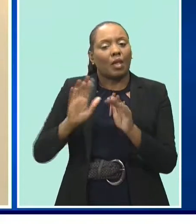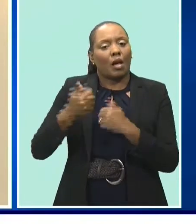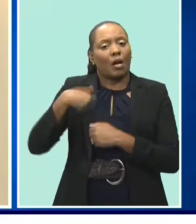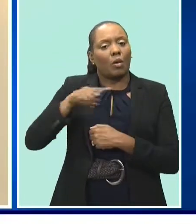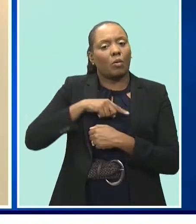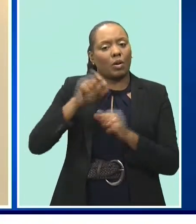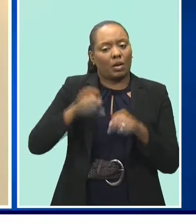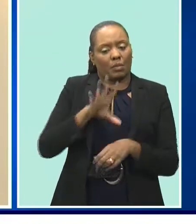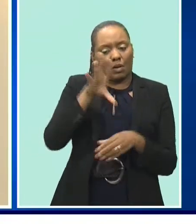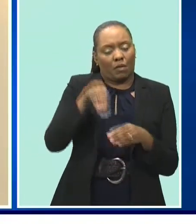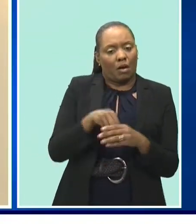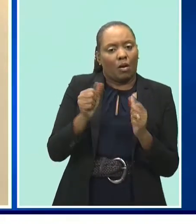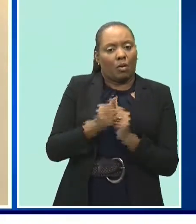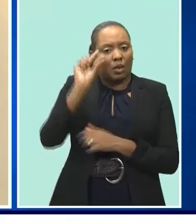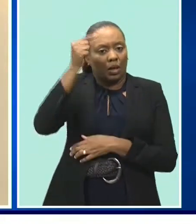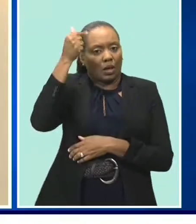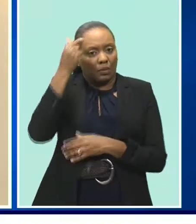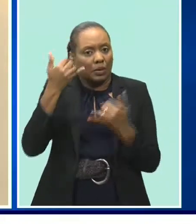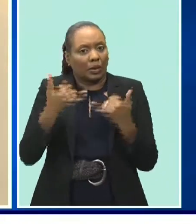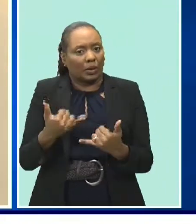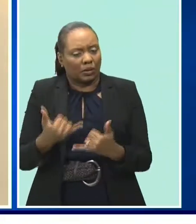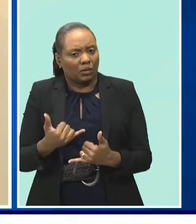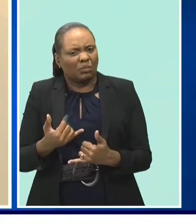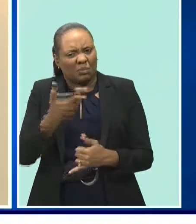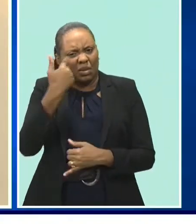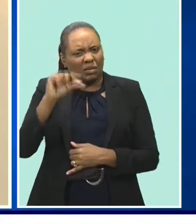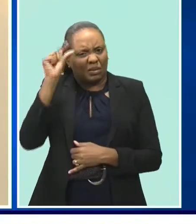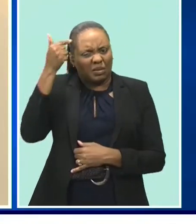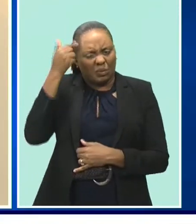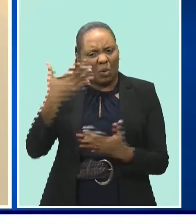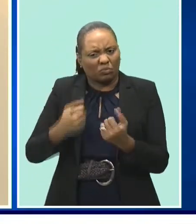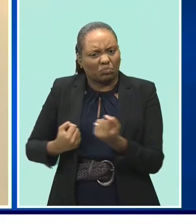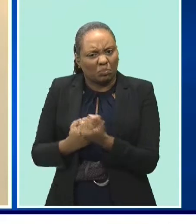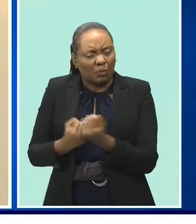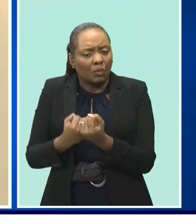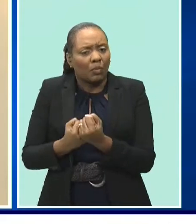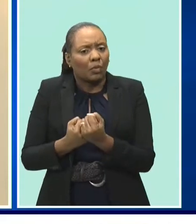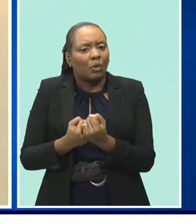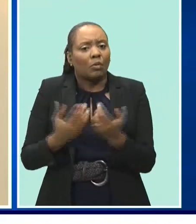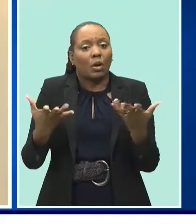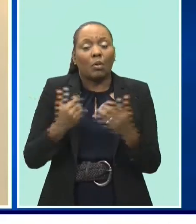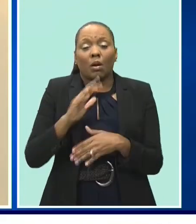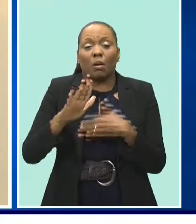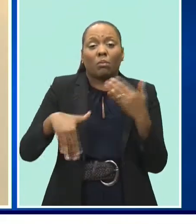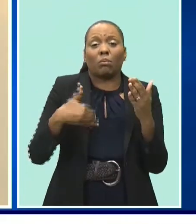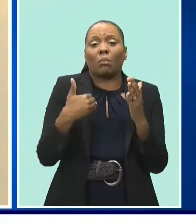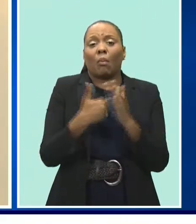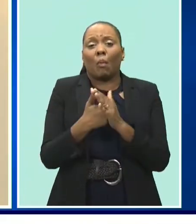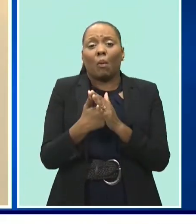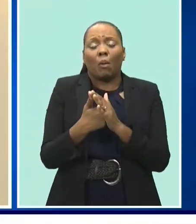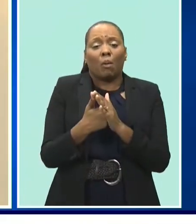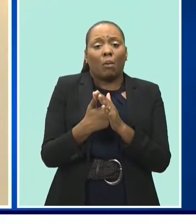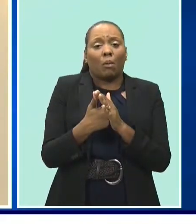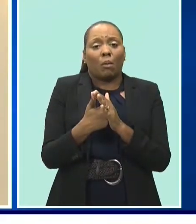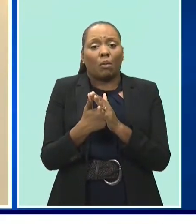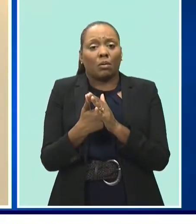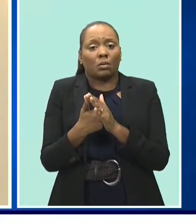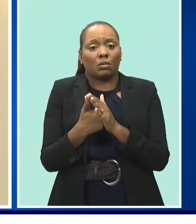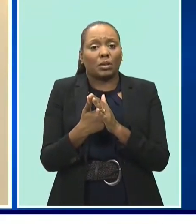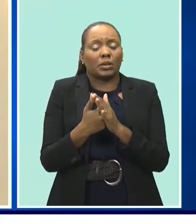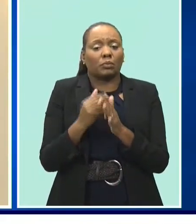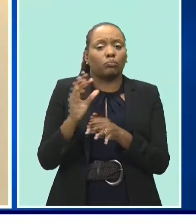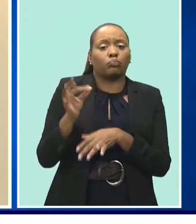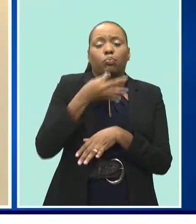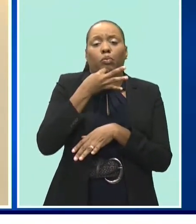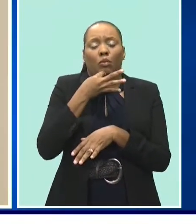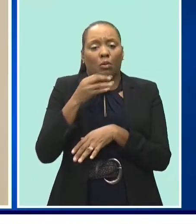a government that is pretty much committed, and we can use all the expertise we have been extracting from many years of